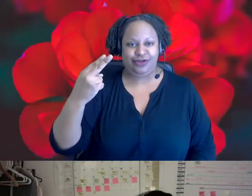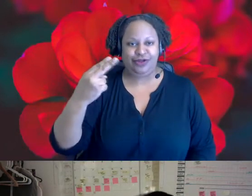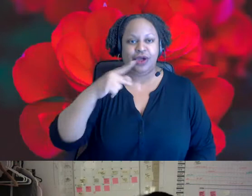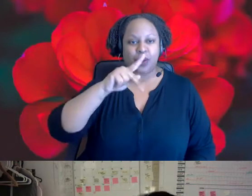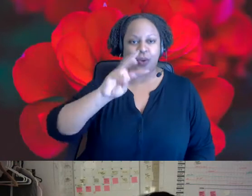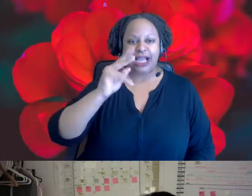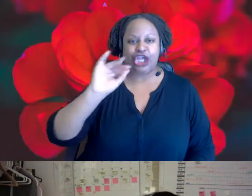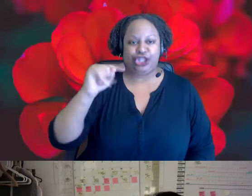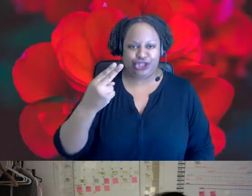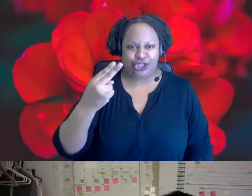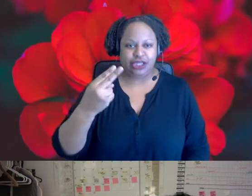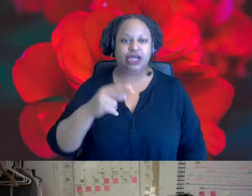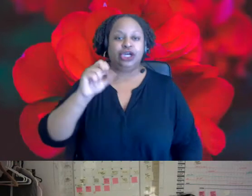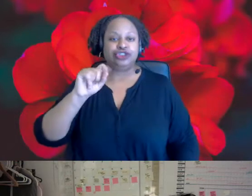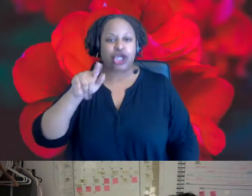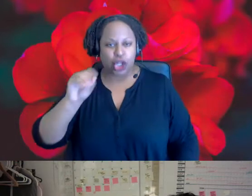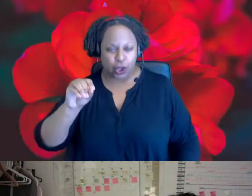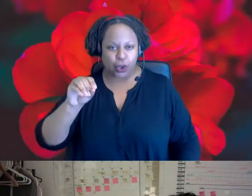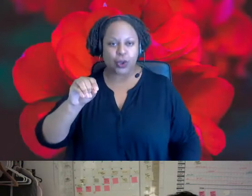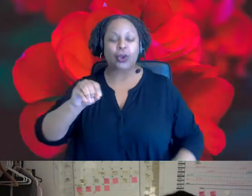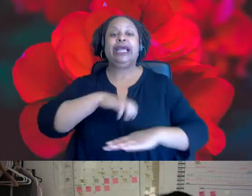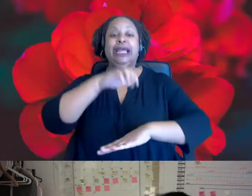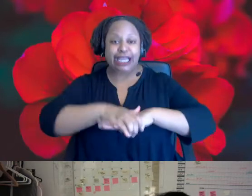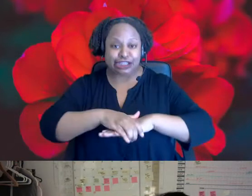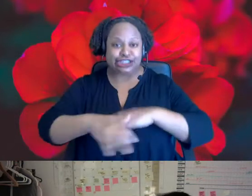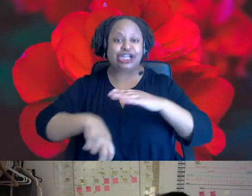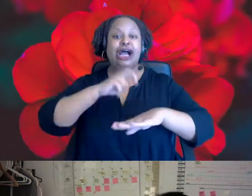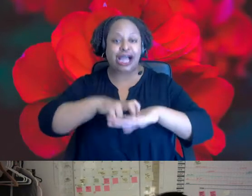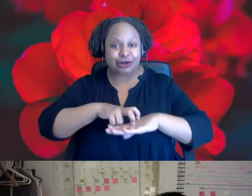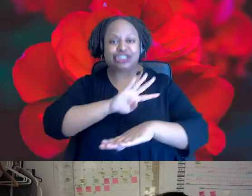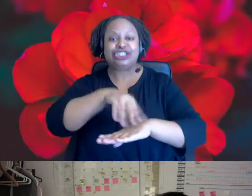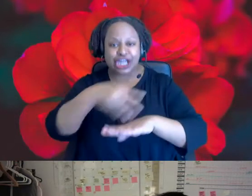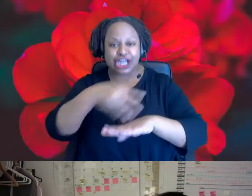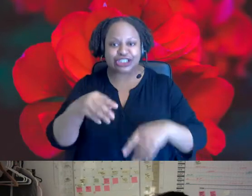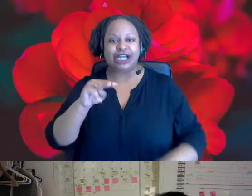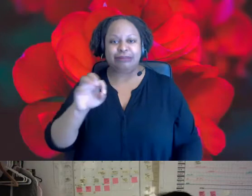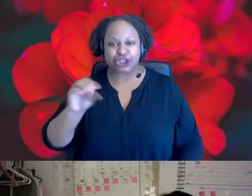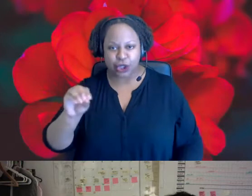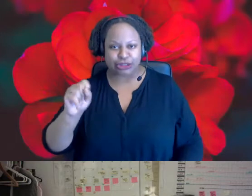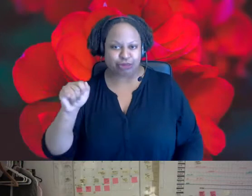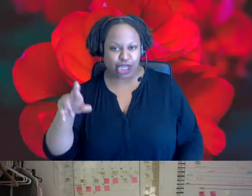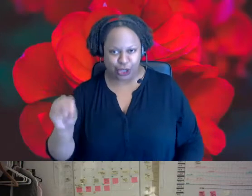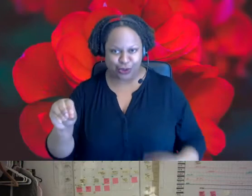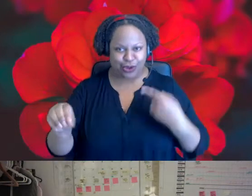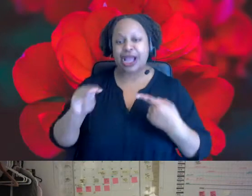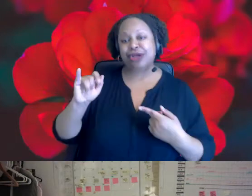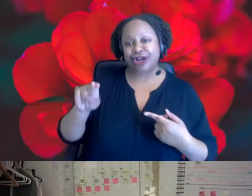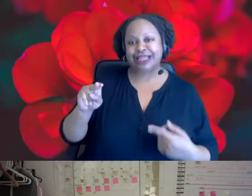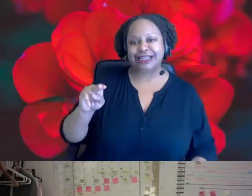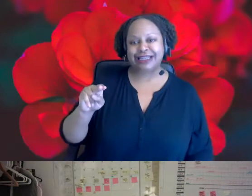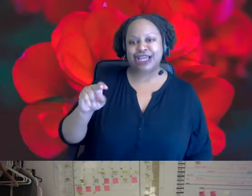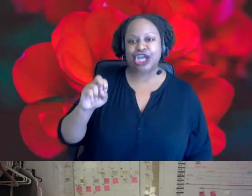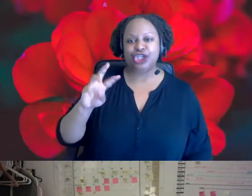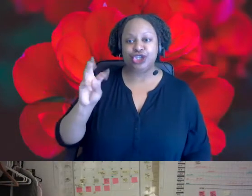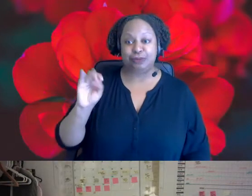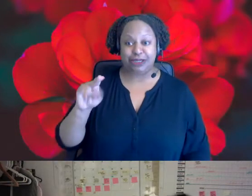Quagil Stallo, English, Irish, Scottish, mezzo-soprano, Marion Newman. She's